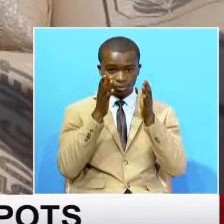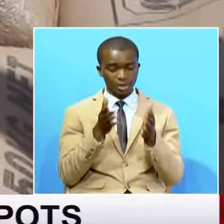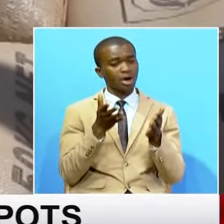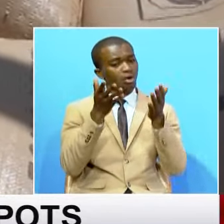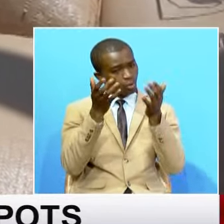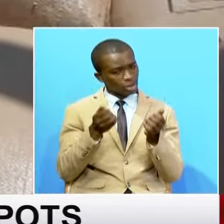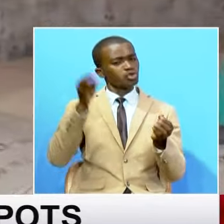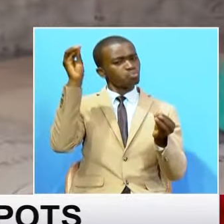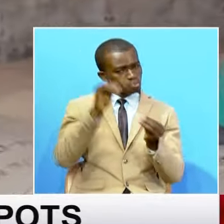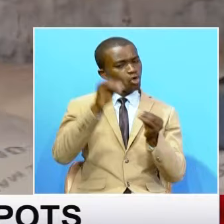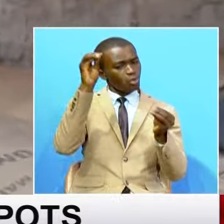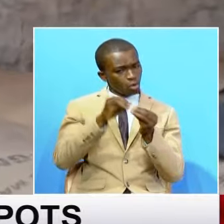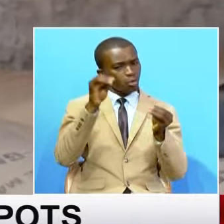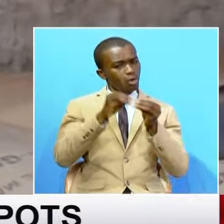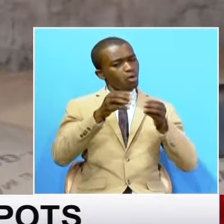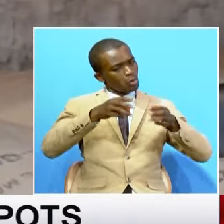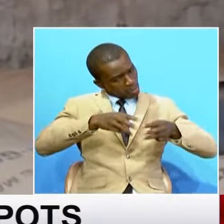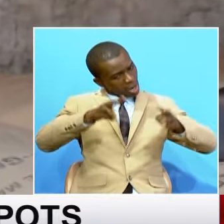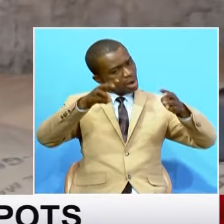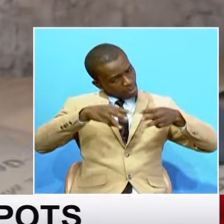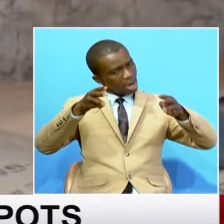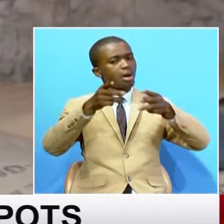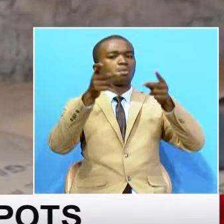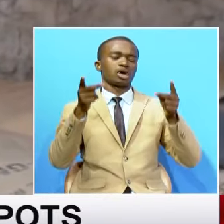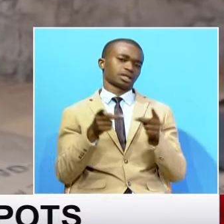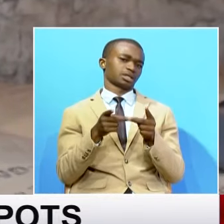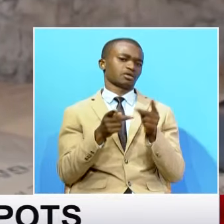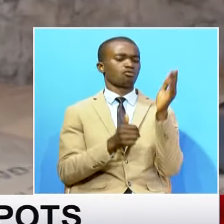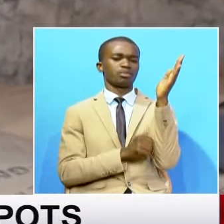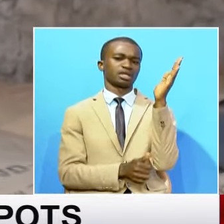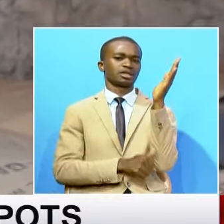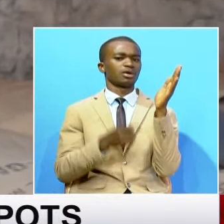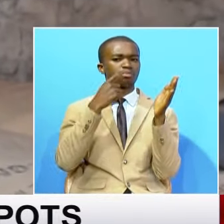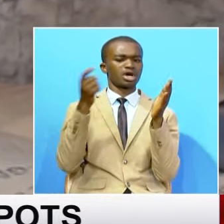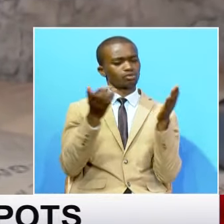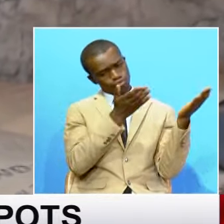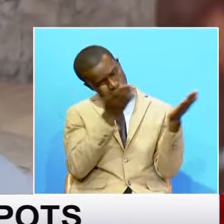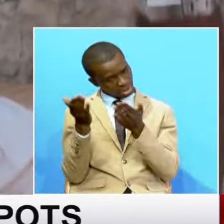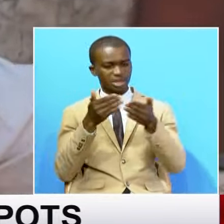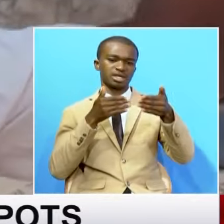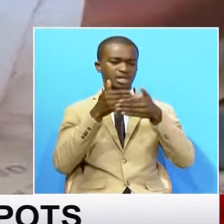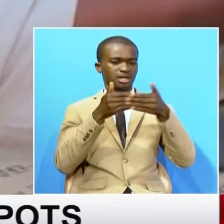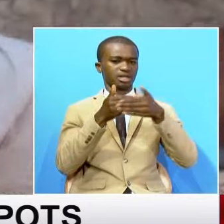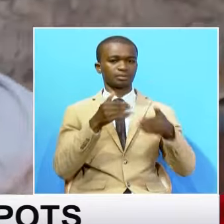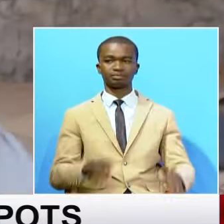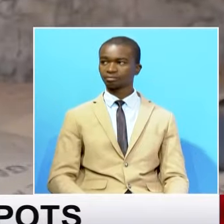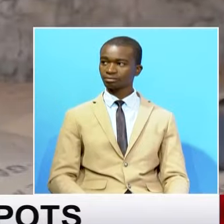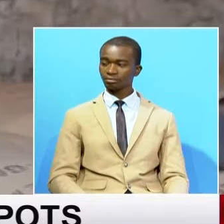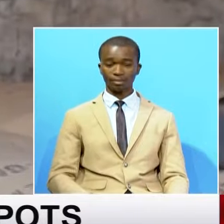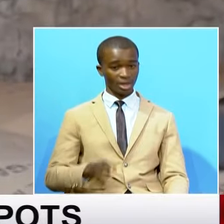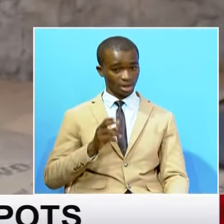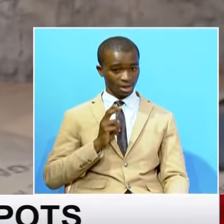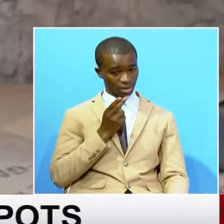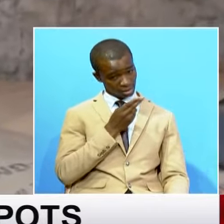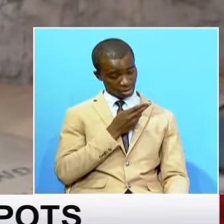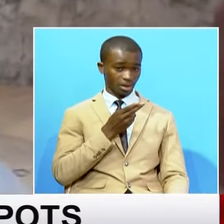to communities. We shall see to it that as we get into rain season, if it means opening more areas or